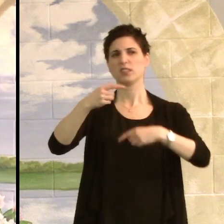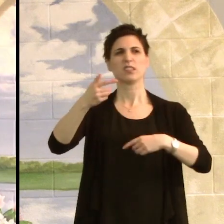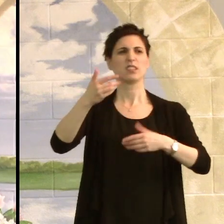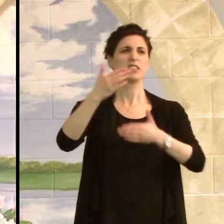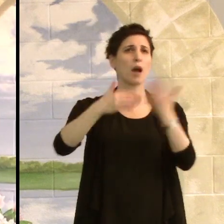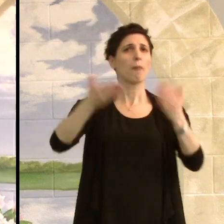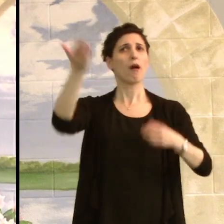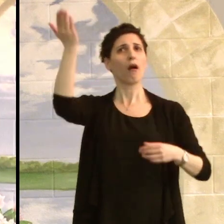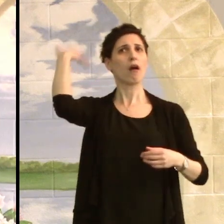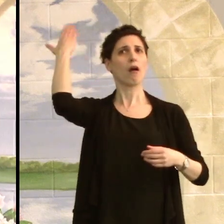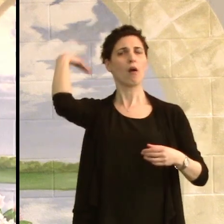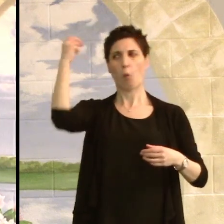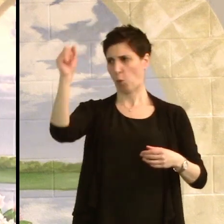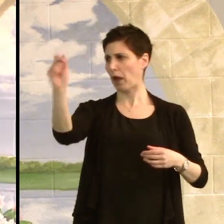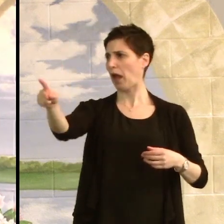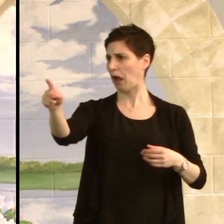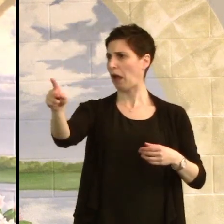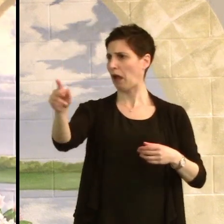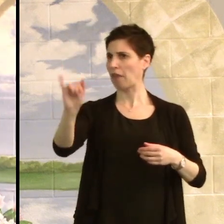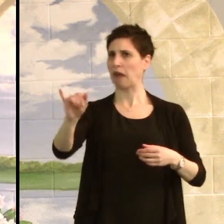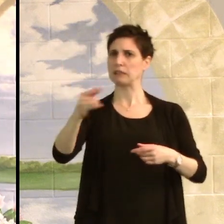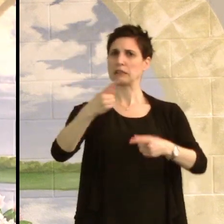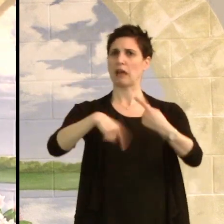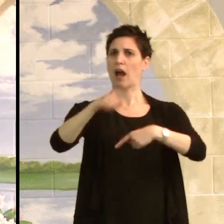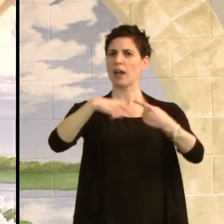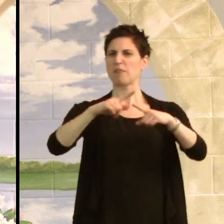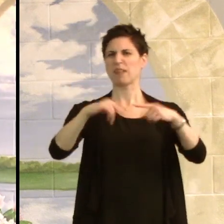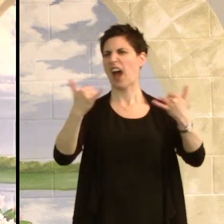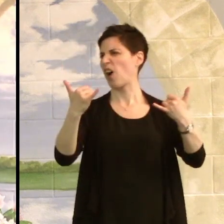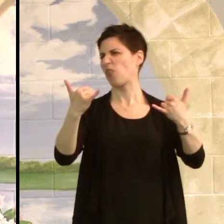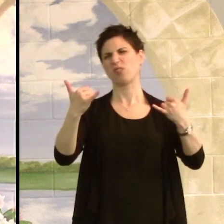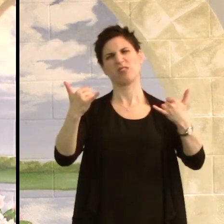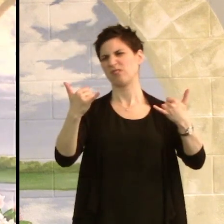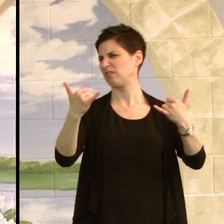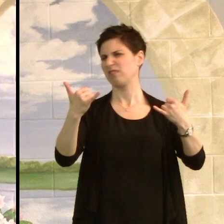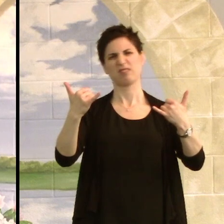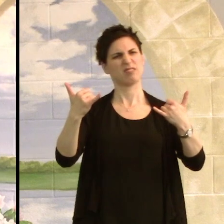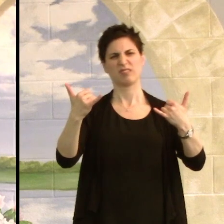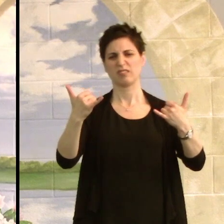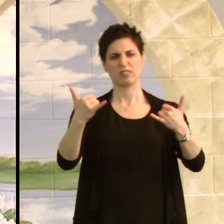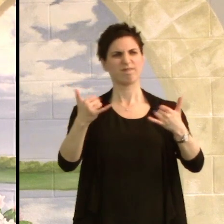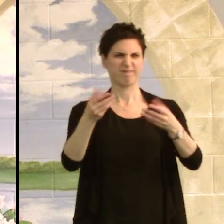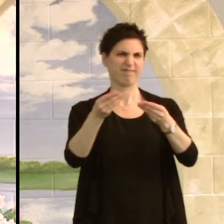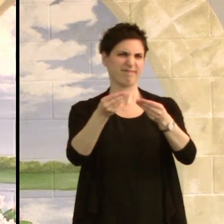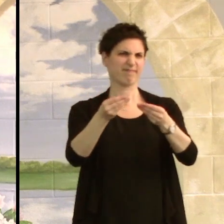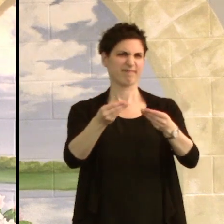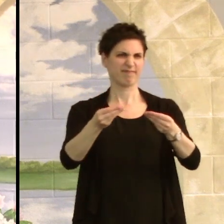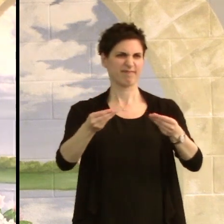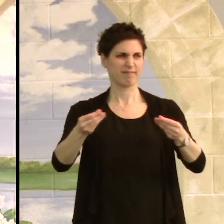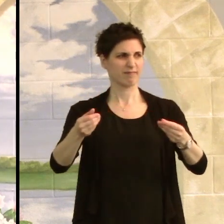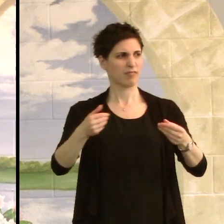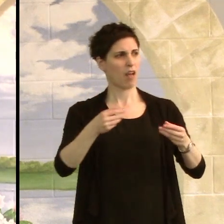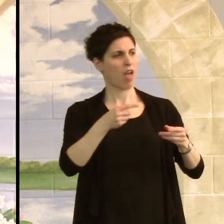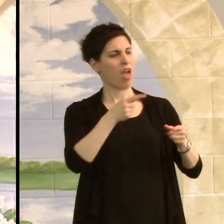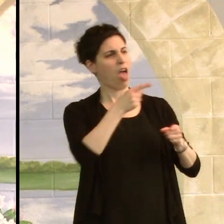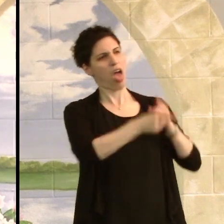Out-of-date words that often reinforce misunderstandings of mental health issues.